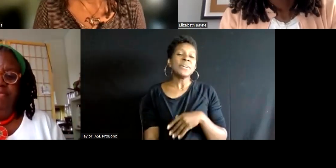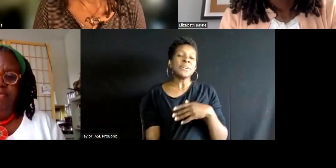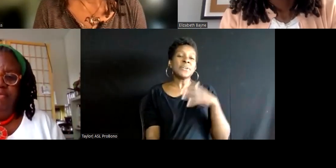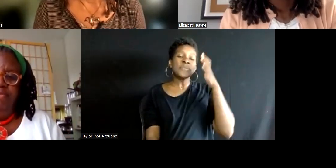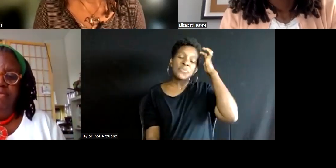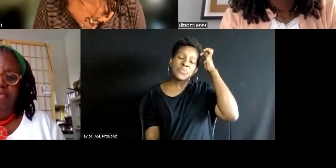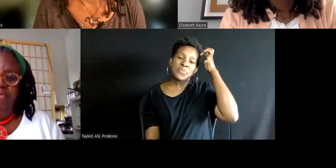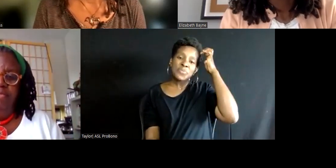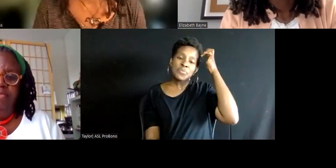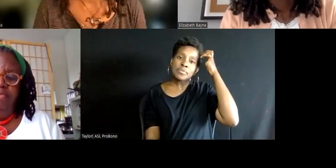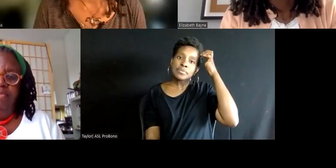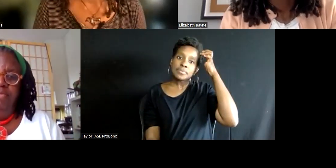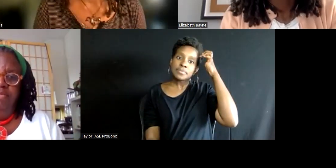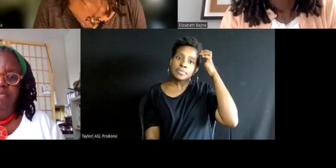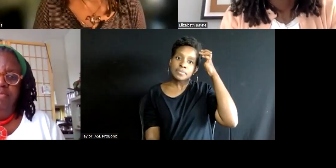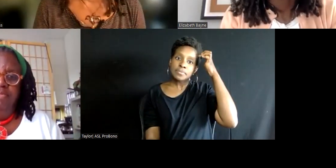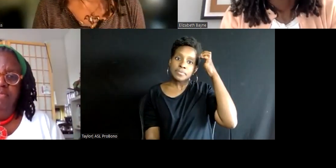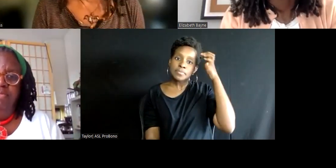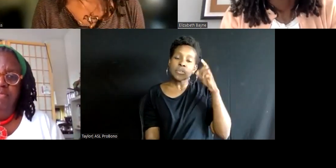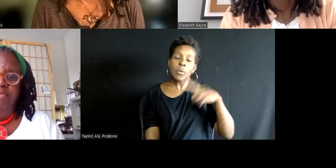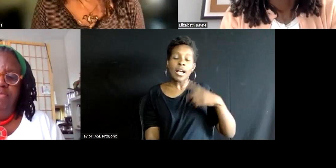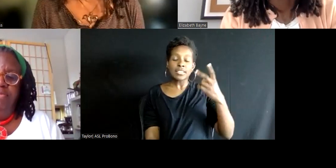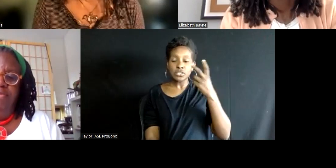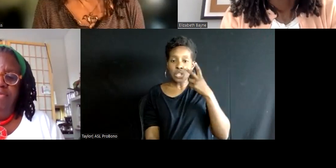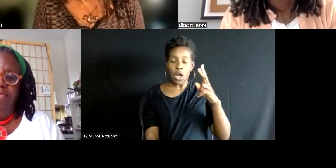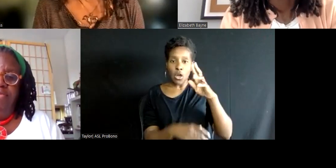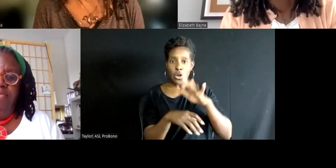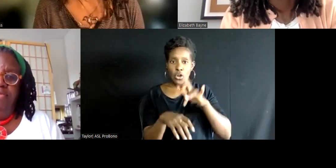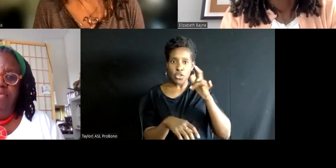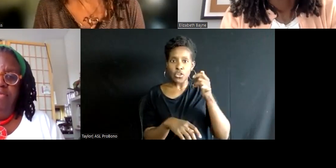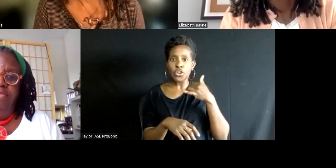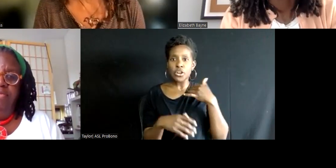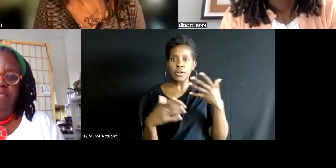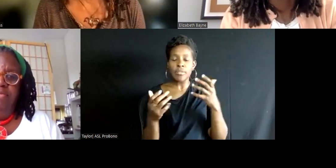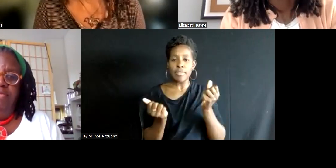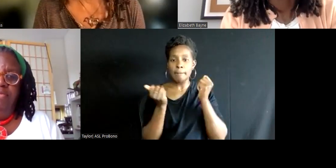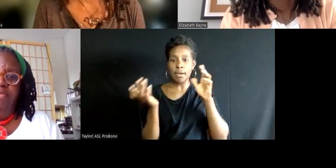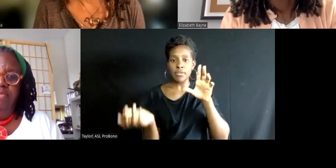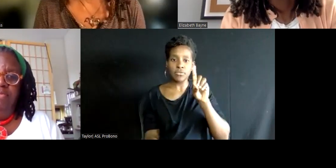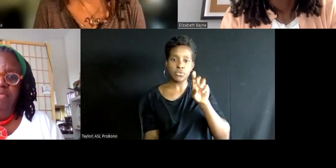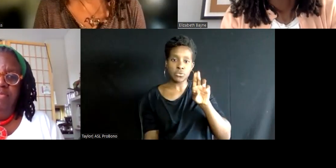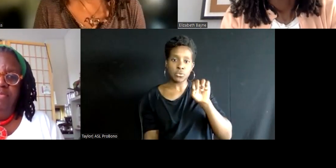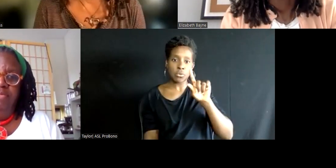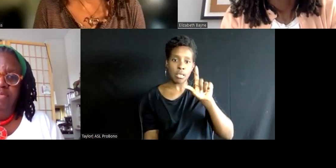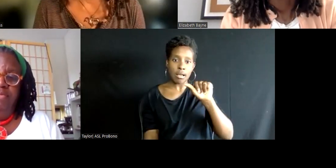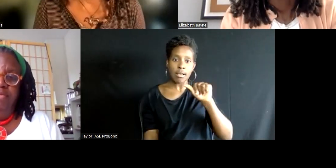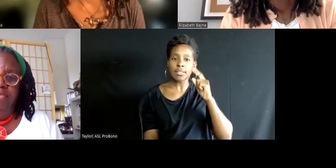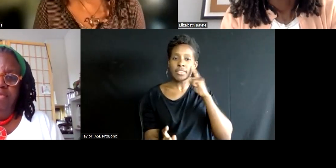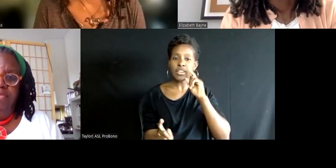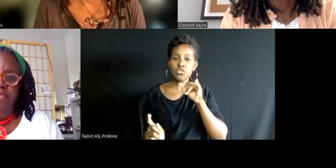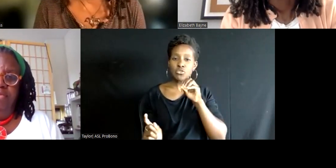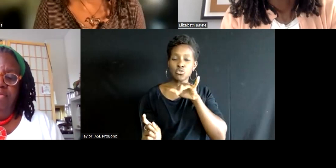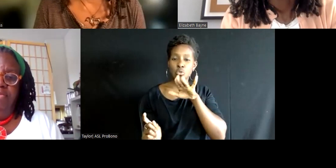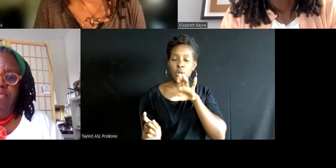I saw well, I think earlier we were talking about the amount of doulas. Joyce, you had a question about the amount